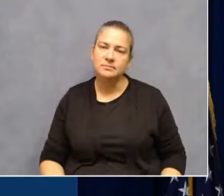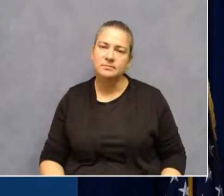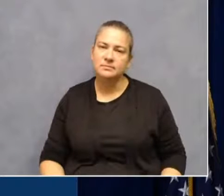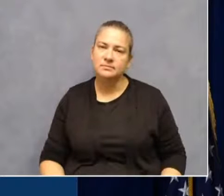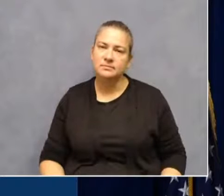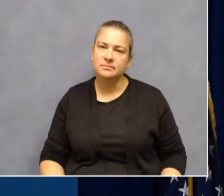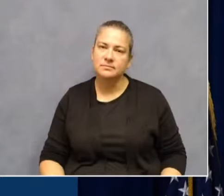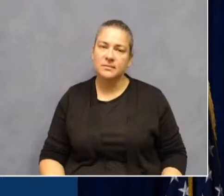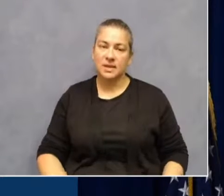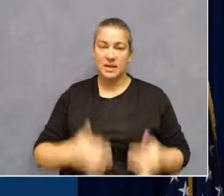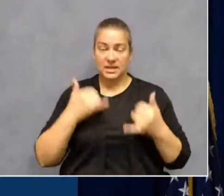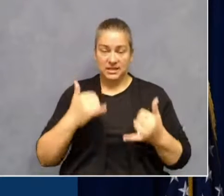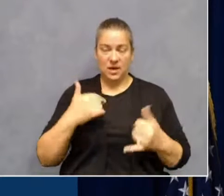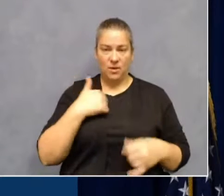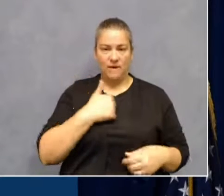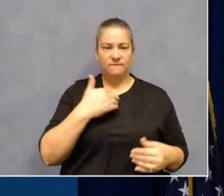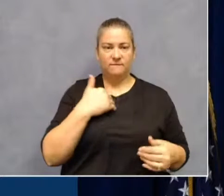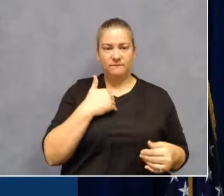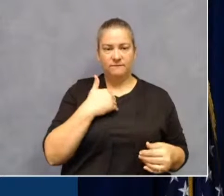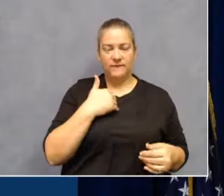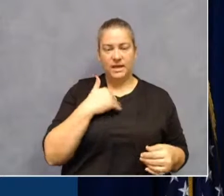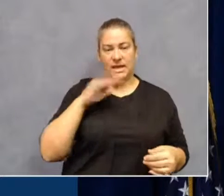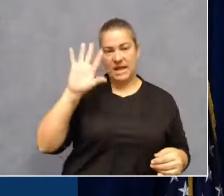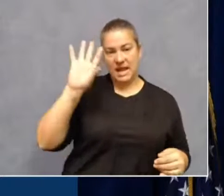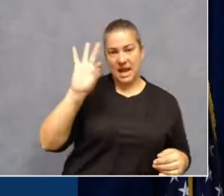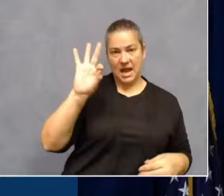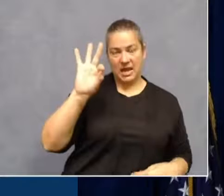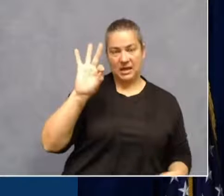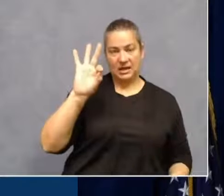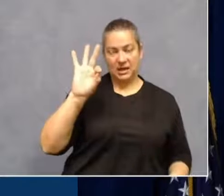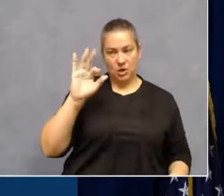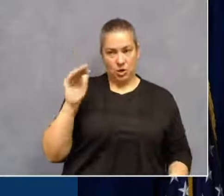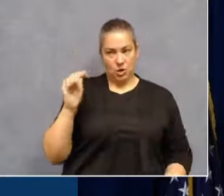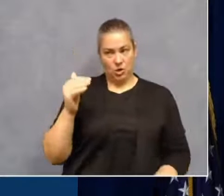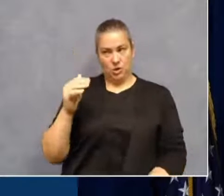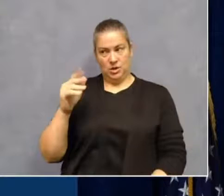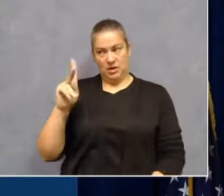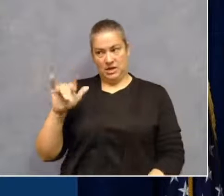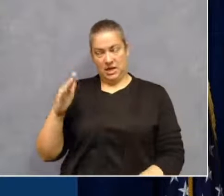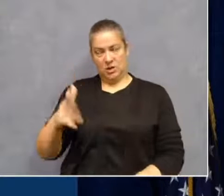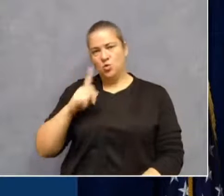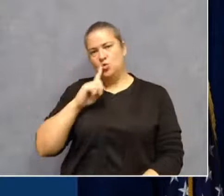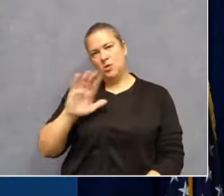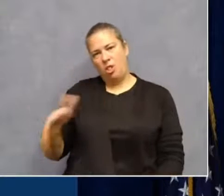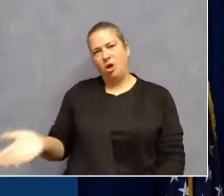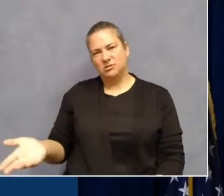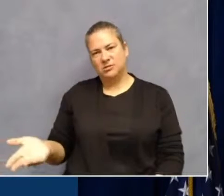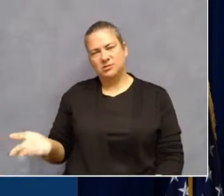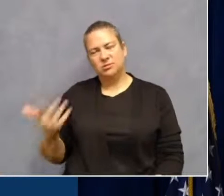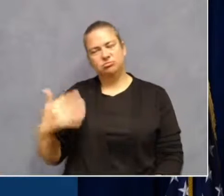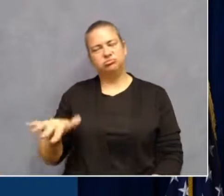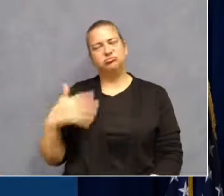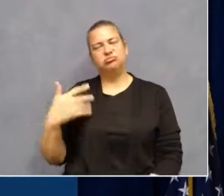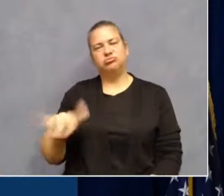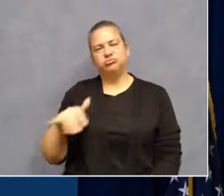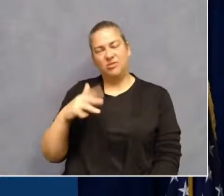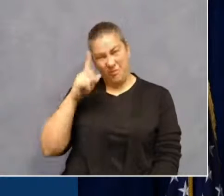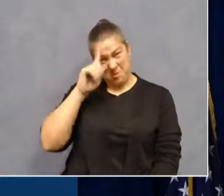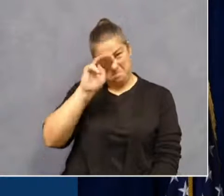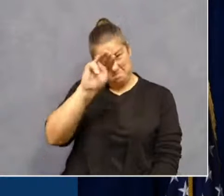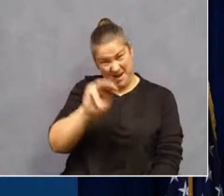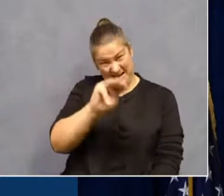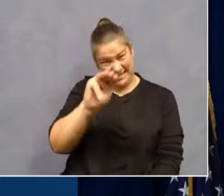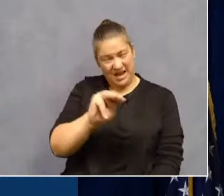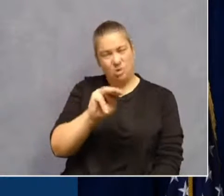Today we also have 9 new Kentuckians that we've lost. Again, a very high number for a Monday. We've now